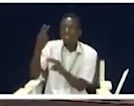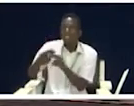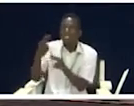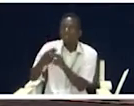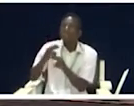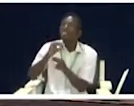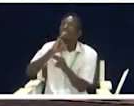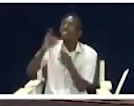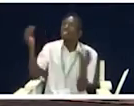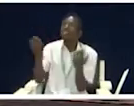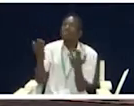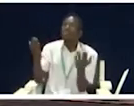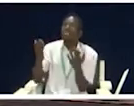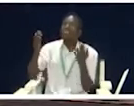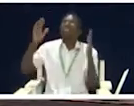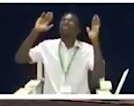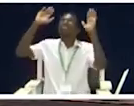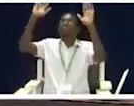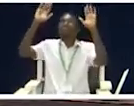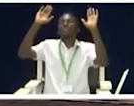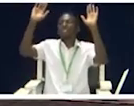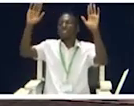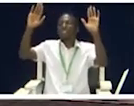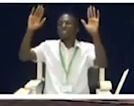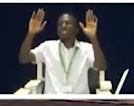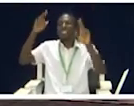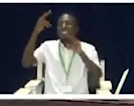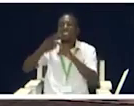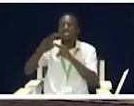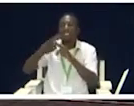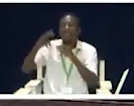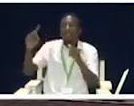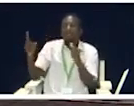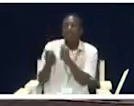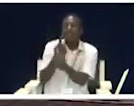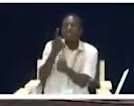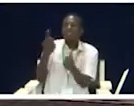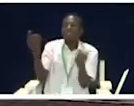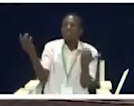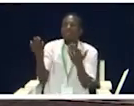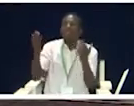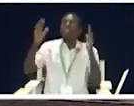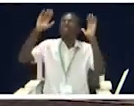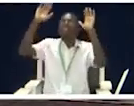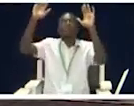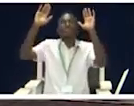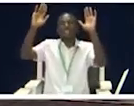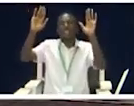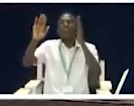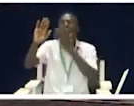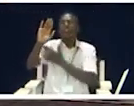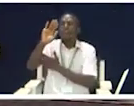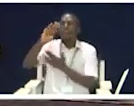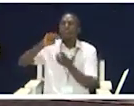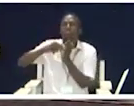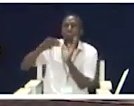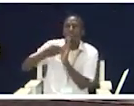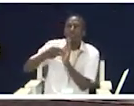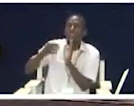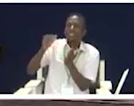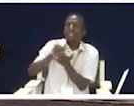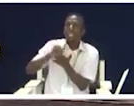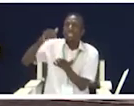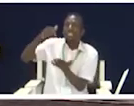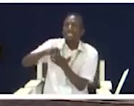what? The first name he gave that son was what? So God was saying, this child that I am